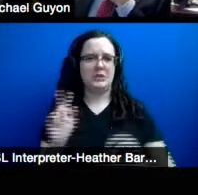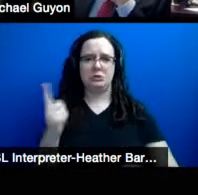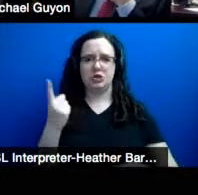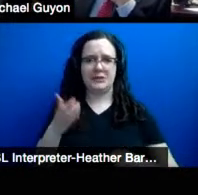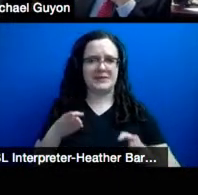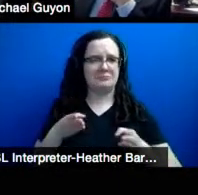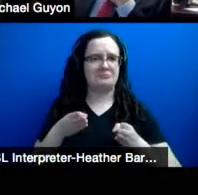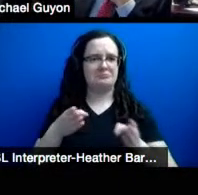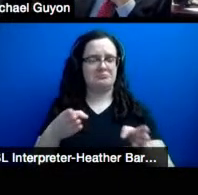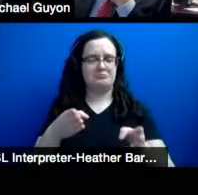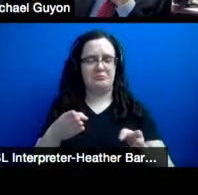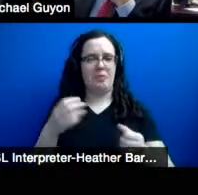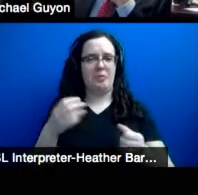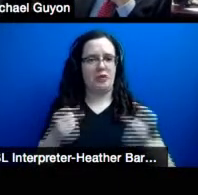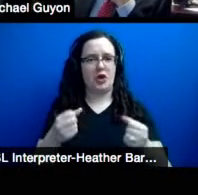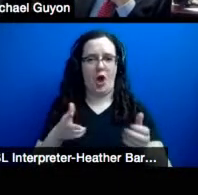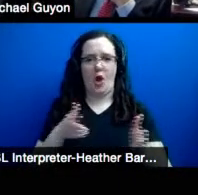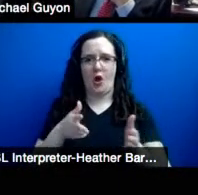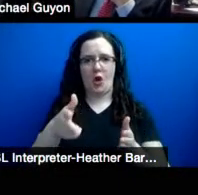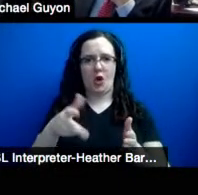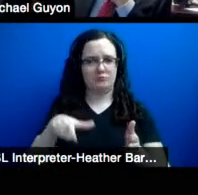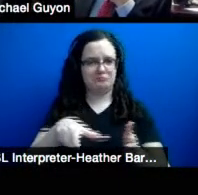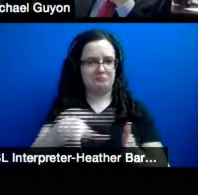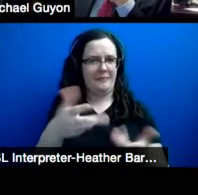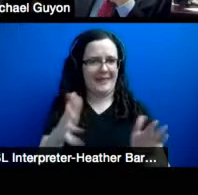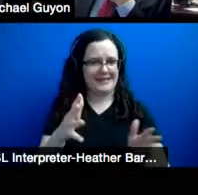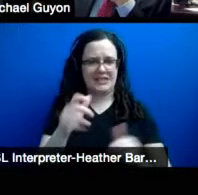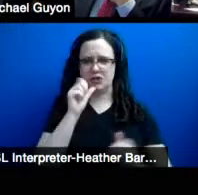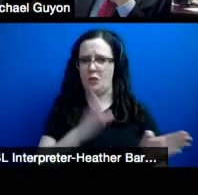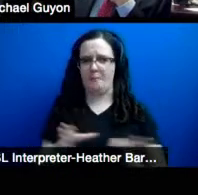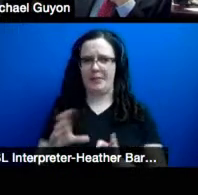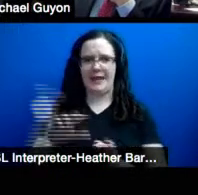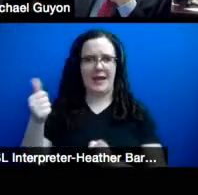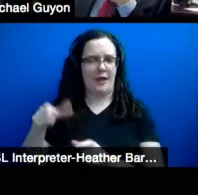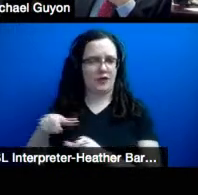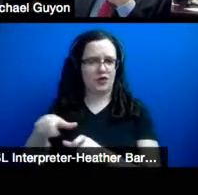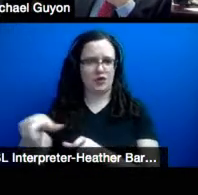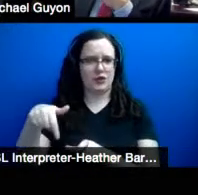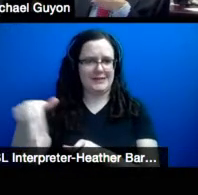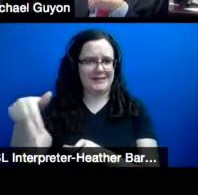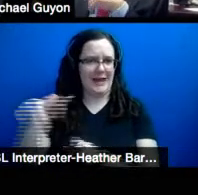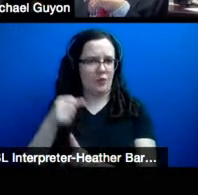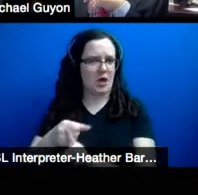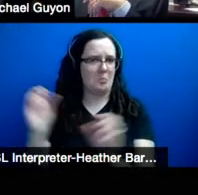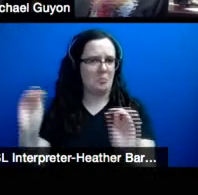wouldn't do not plan any other sidewalk work or impacts. So